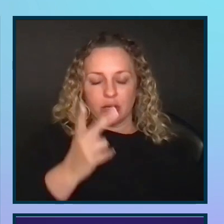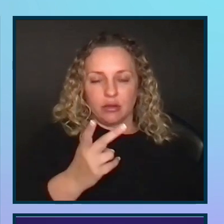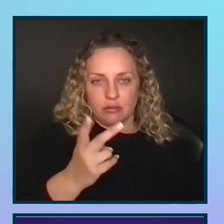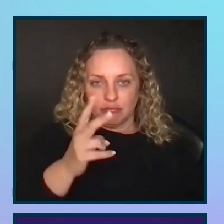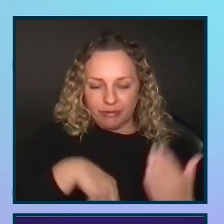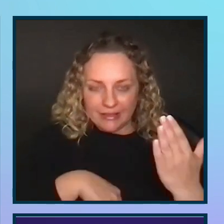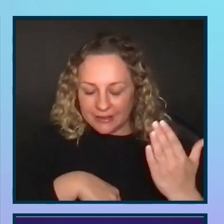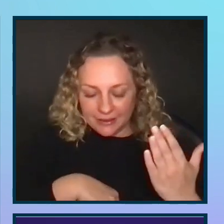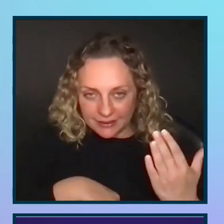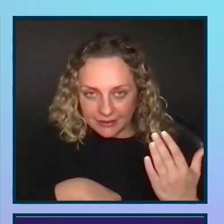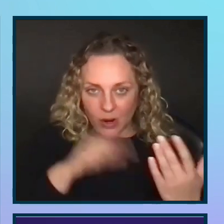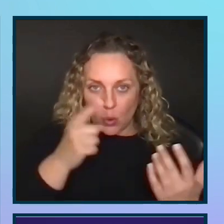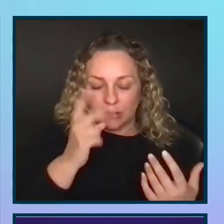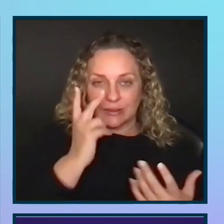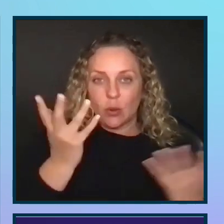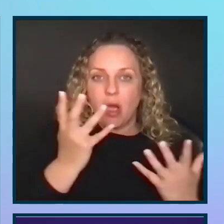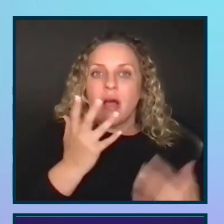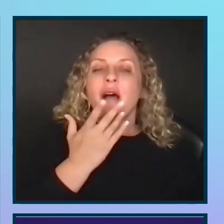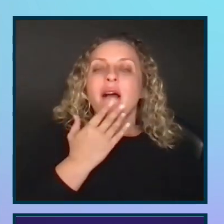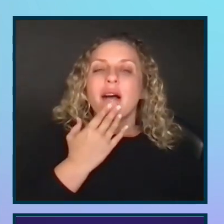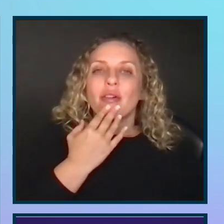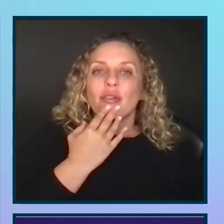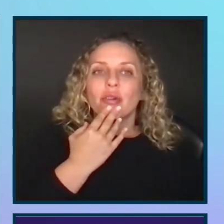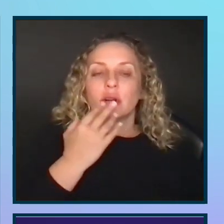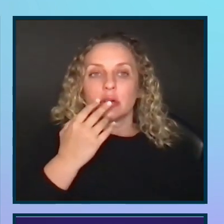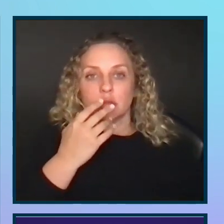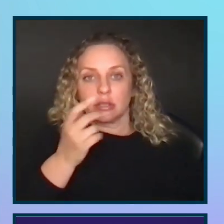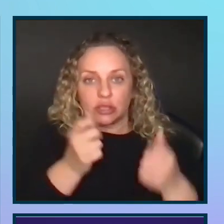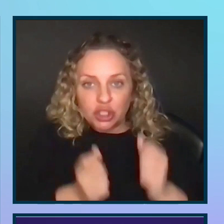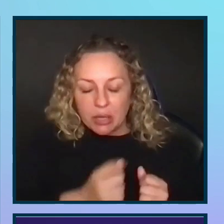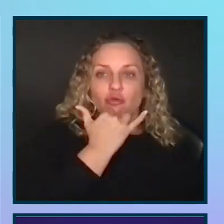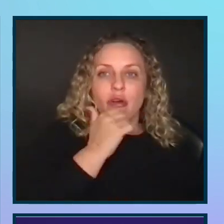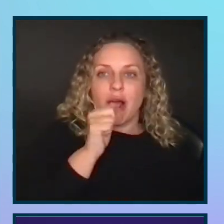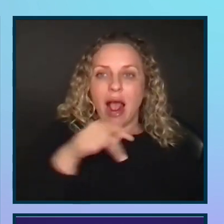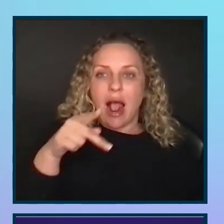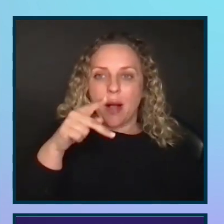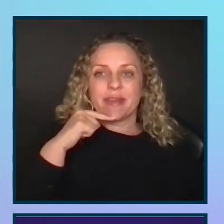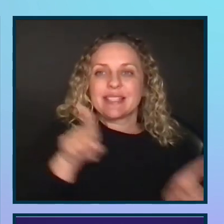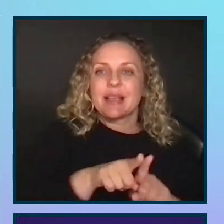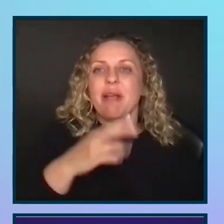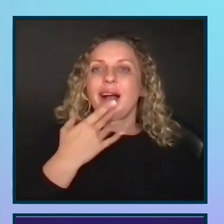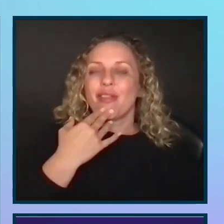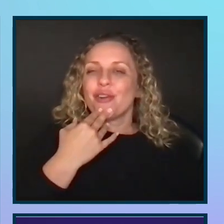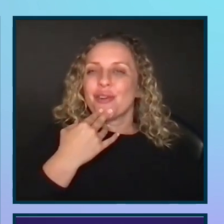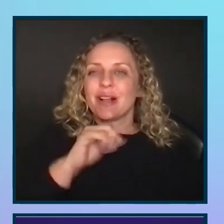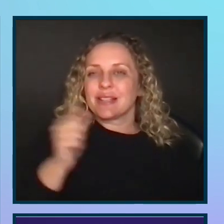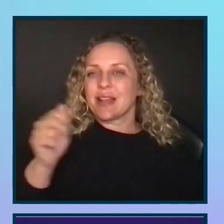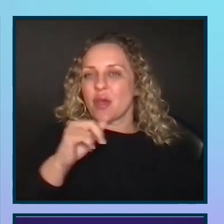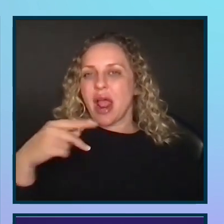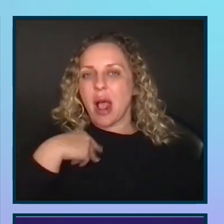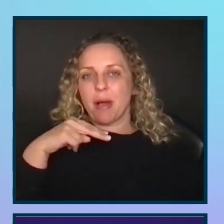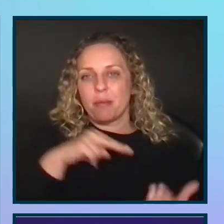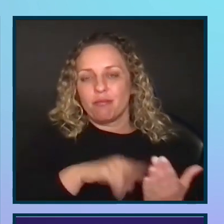And sometimes I can only see color. Sometimes I can only look for shapes. I can't tell you the amount of times I've clicked on the same color as another app that I'm actually